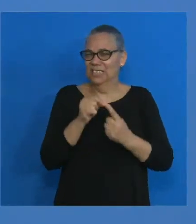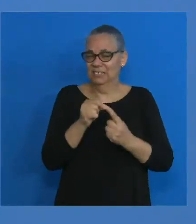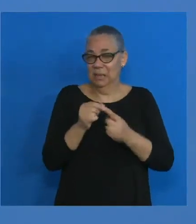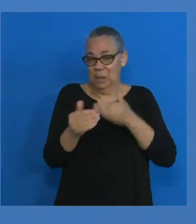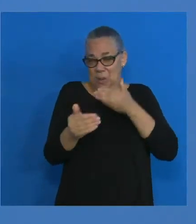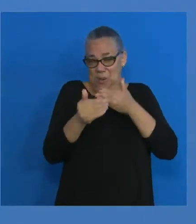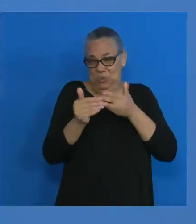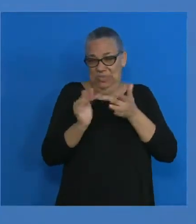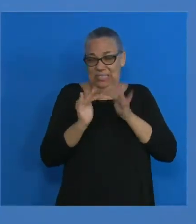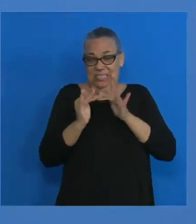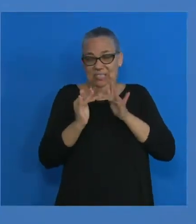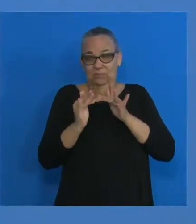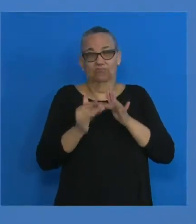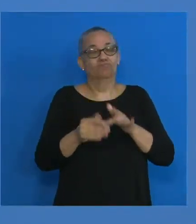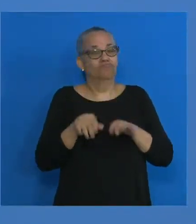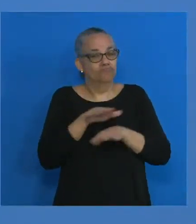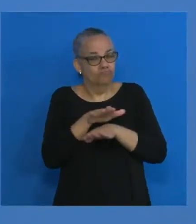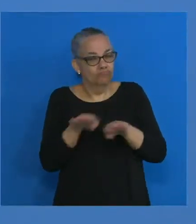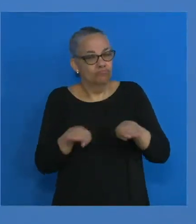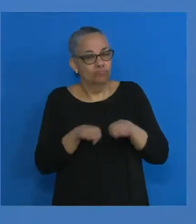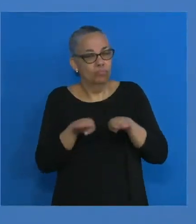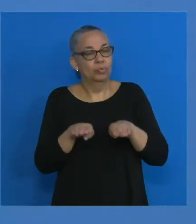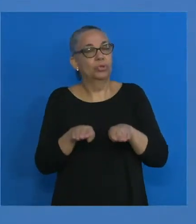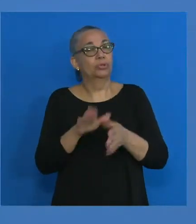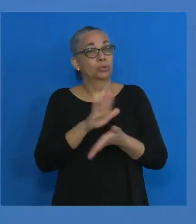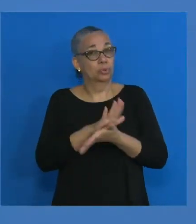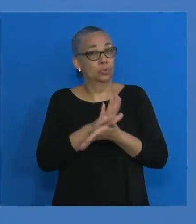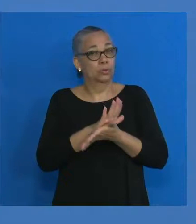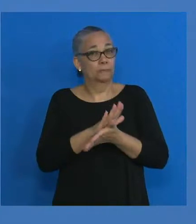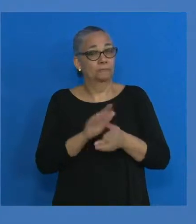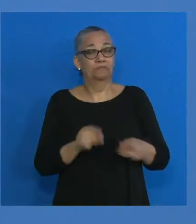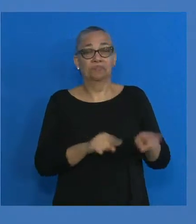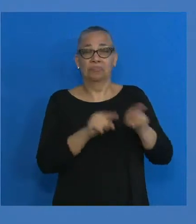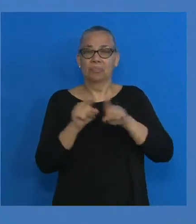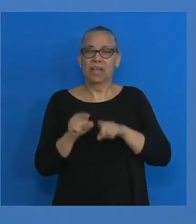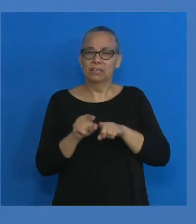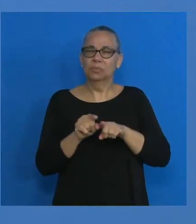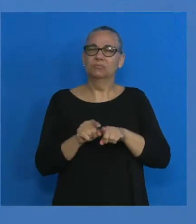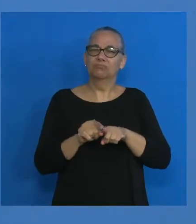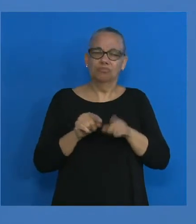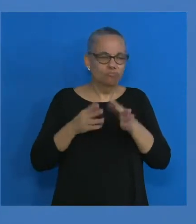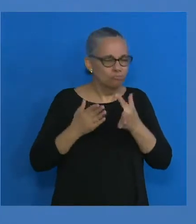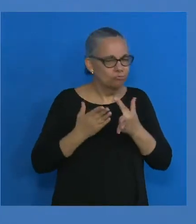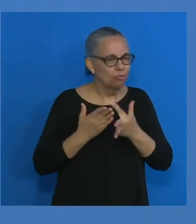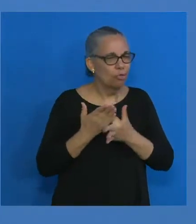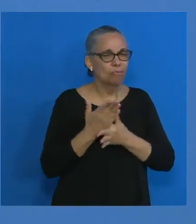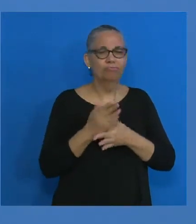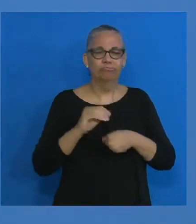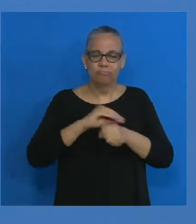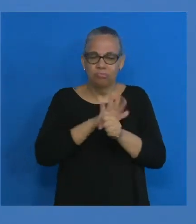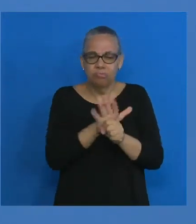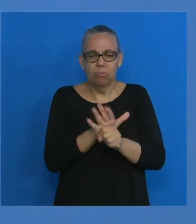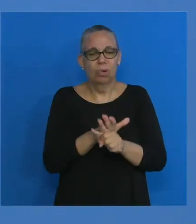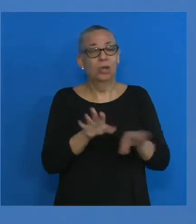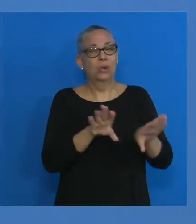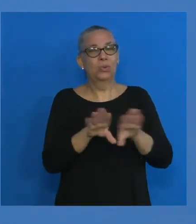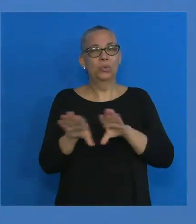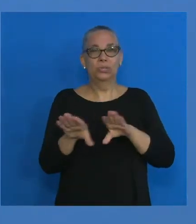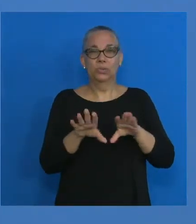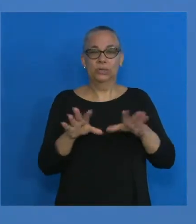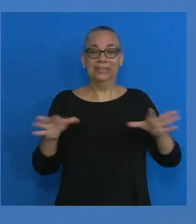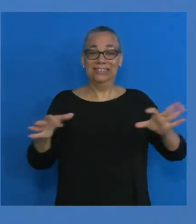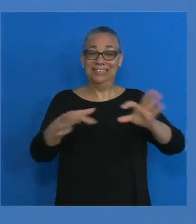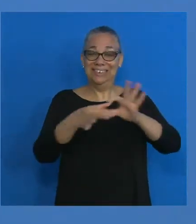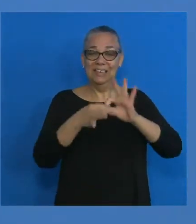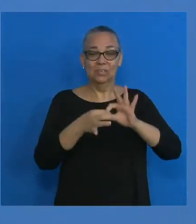to local schools. As we continue to navigate the effects of COVID-19, we do so in concert with the